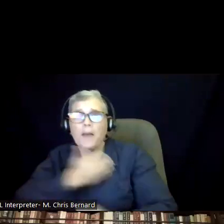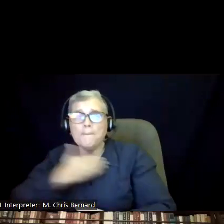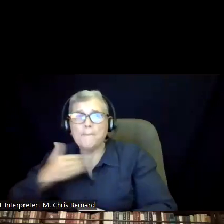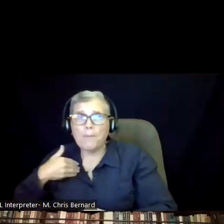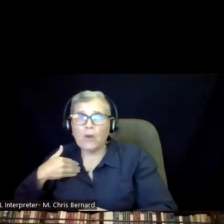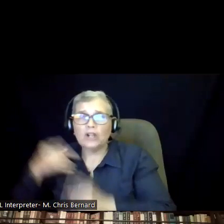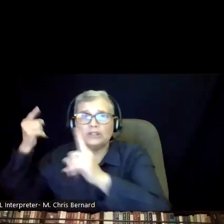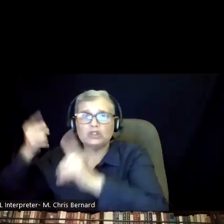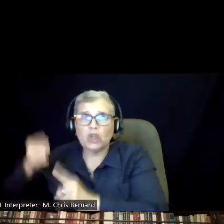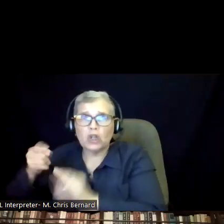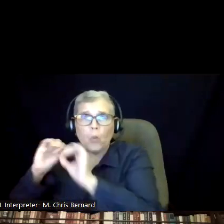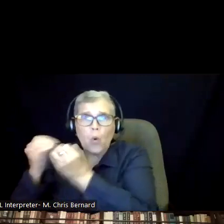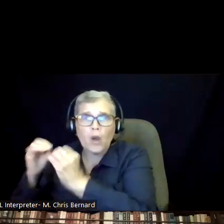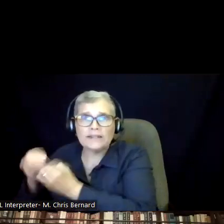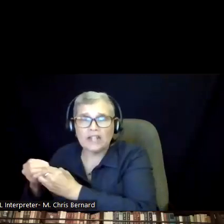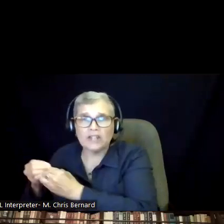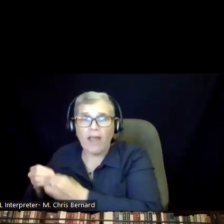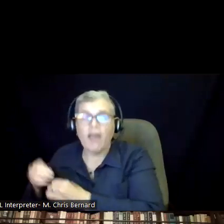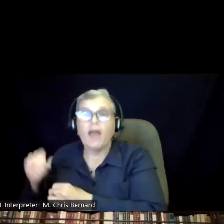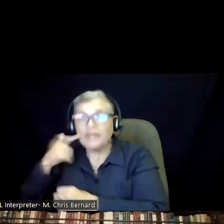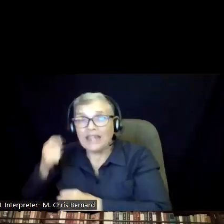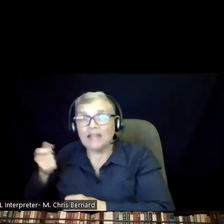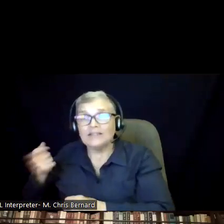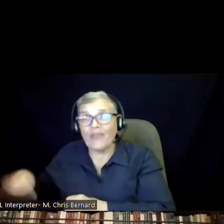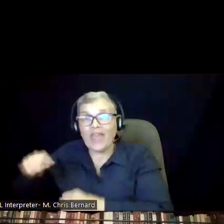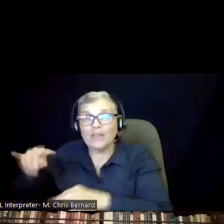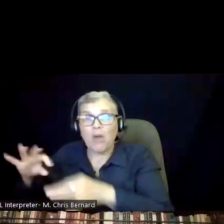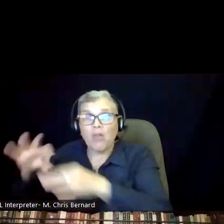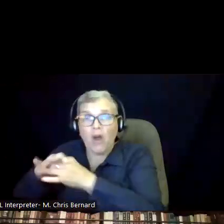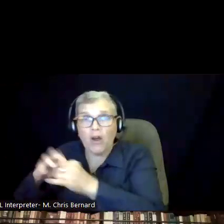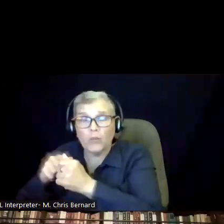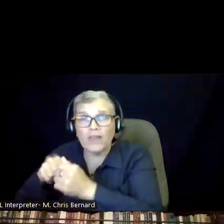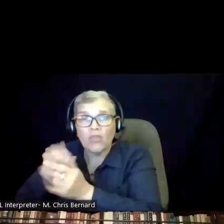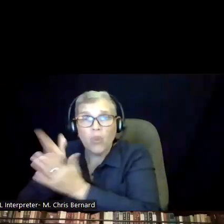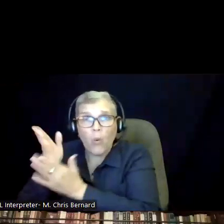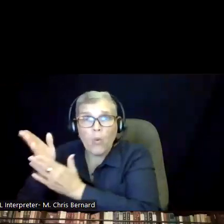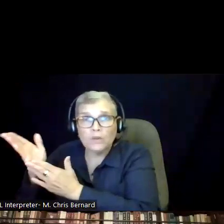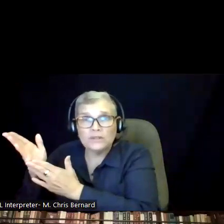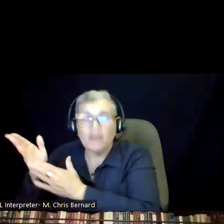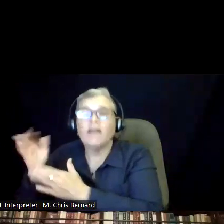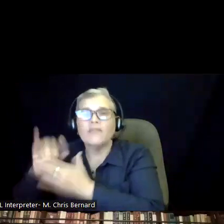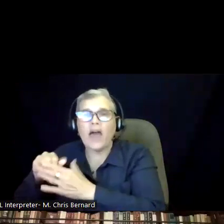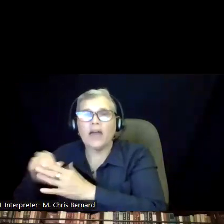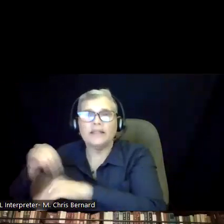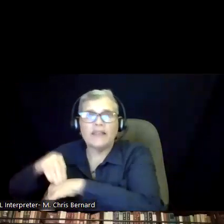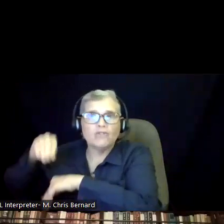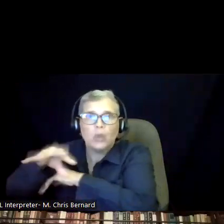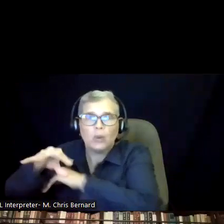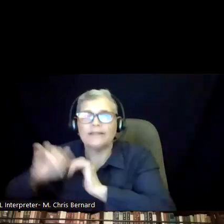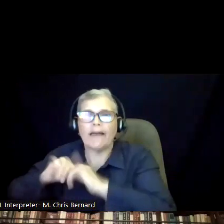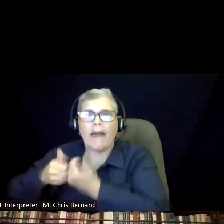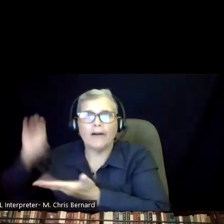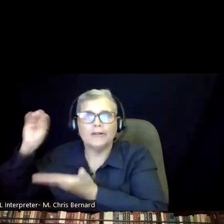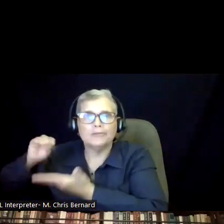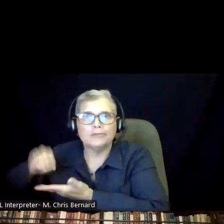organizations caused a bias in how the model was aggregated. And the third category of